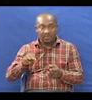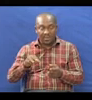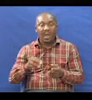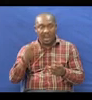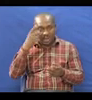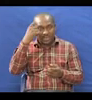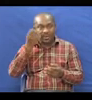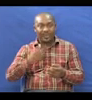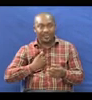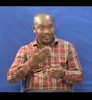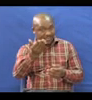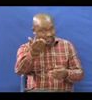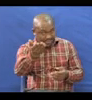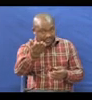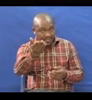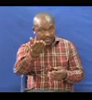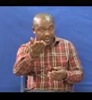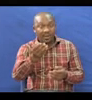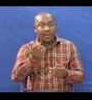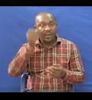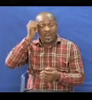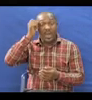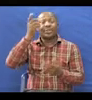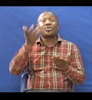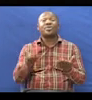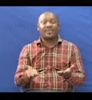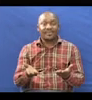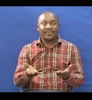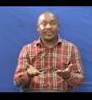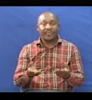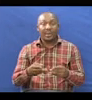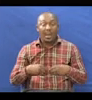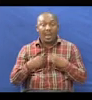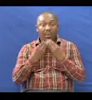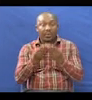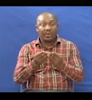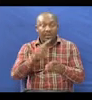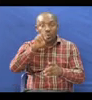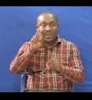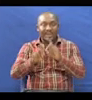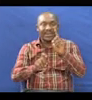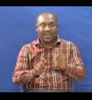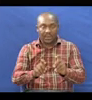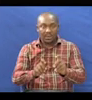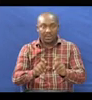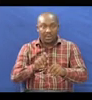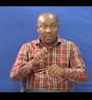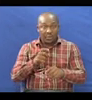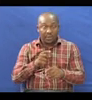understood the subject, and I will provide question